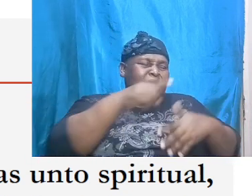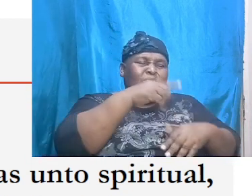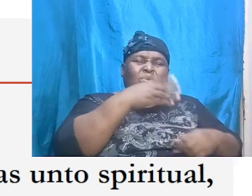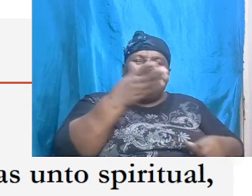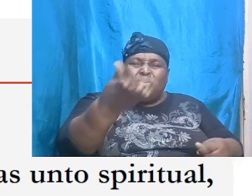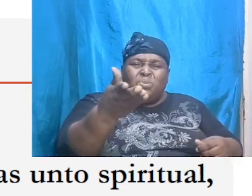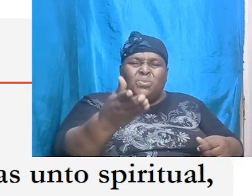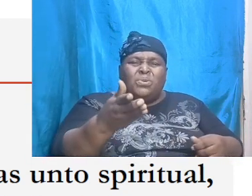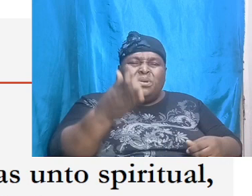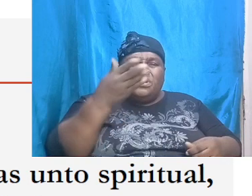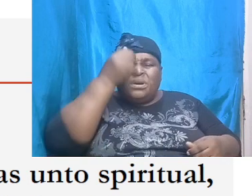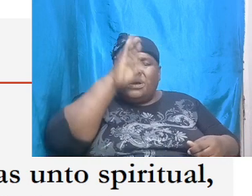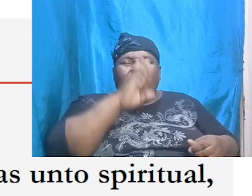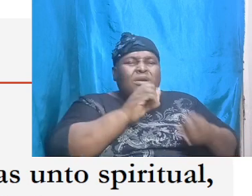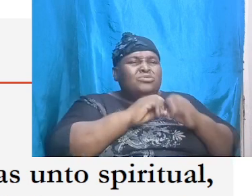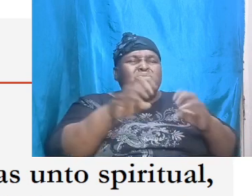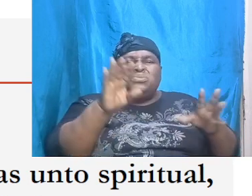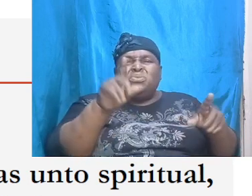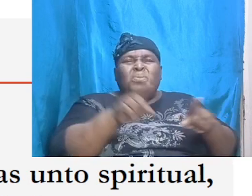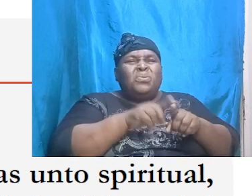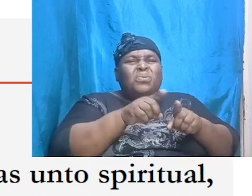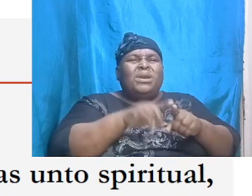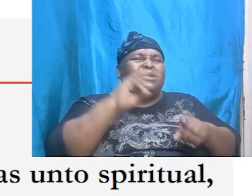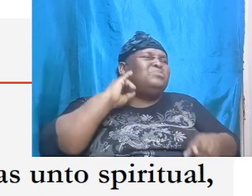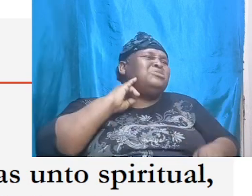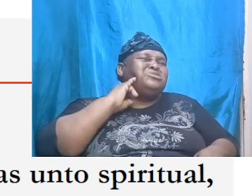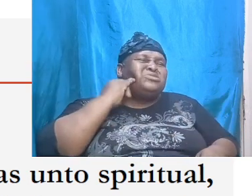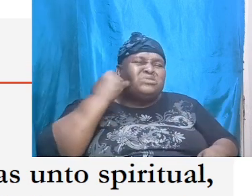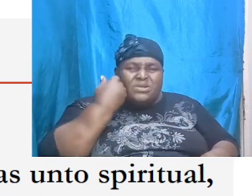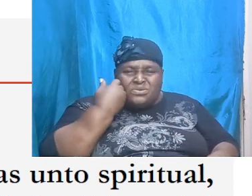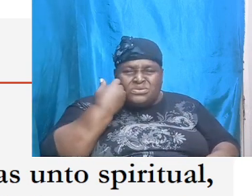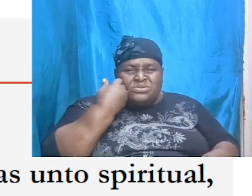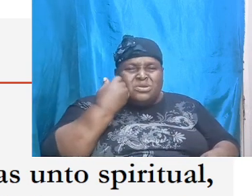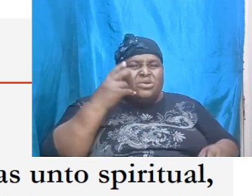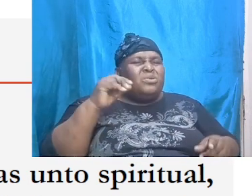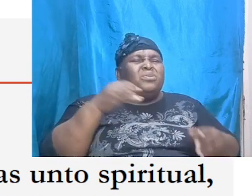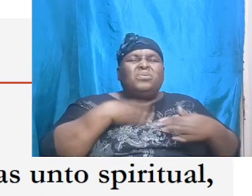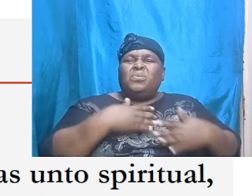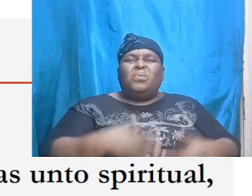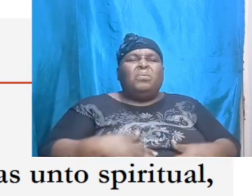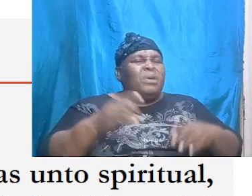these things. God don't like jealousy. You don't need to be jealous over anybody's gifting.